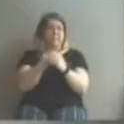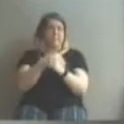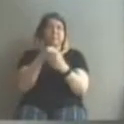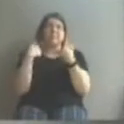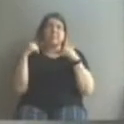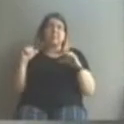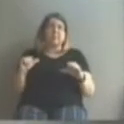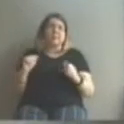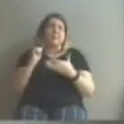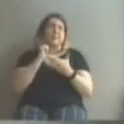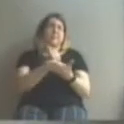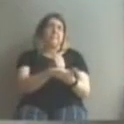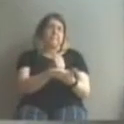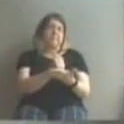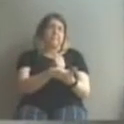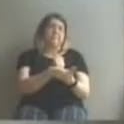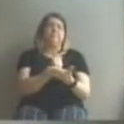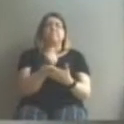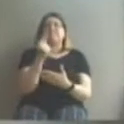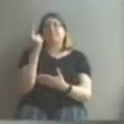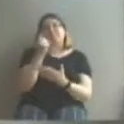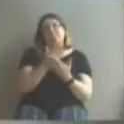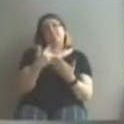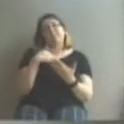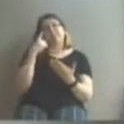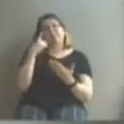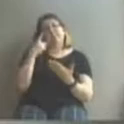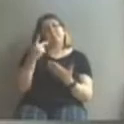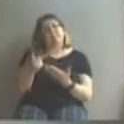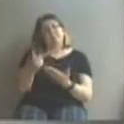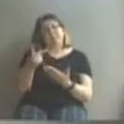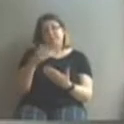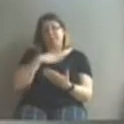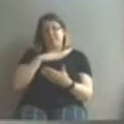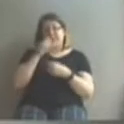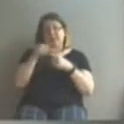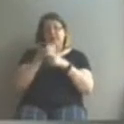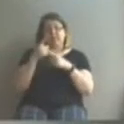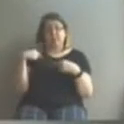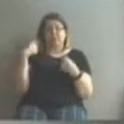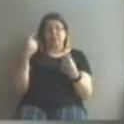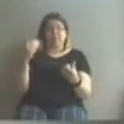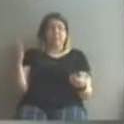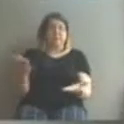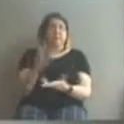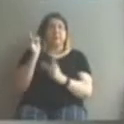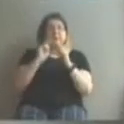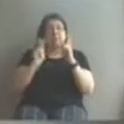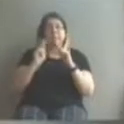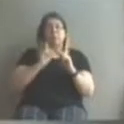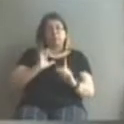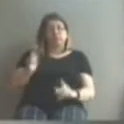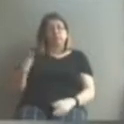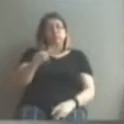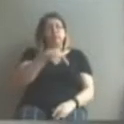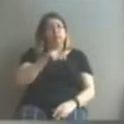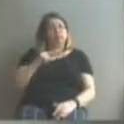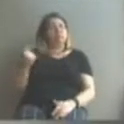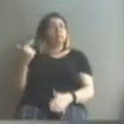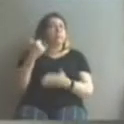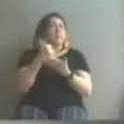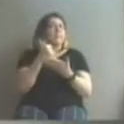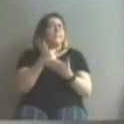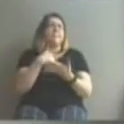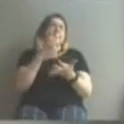the ability to help out. And one of the things that I've seen in my years here is that people pitch in and rotate around to help out. So I'd